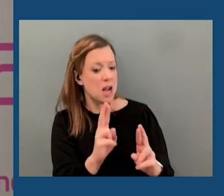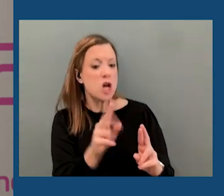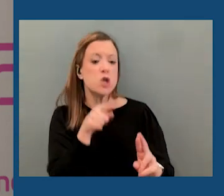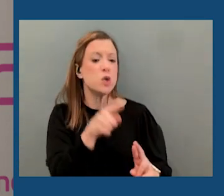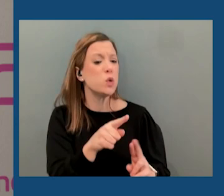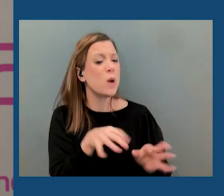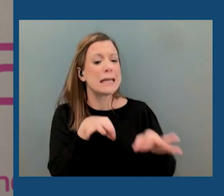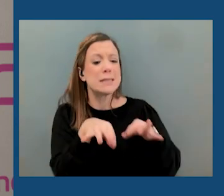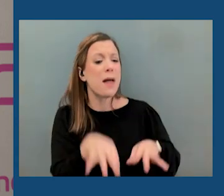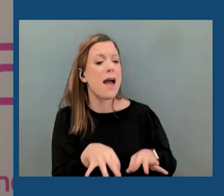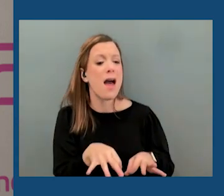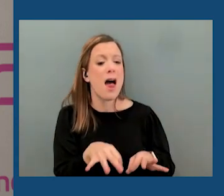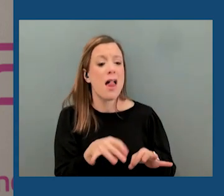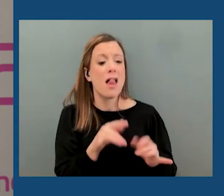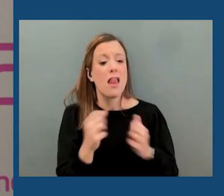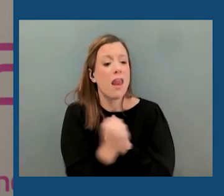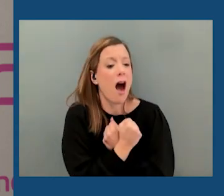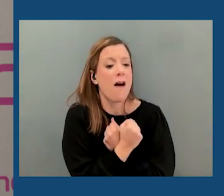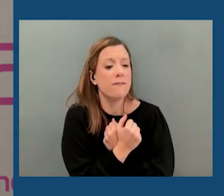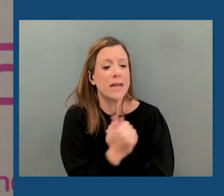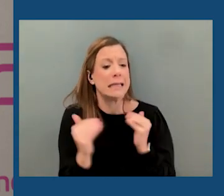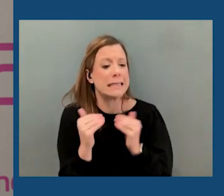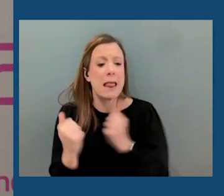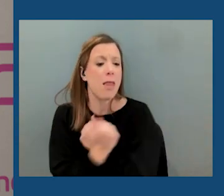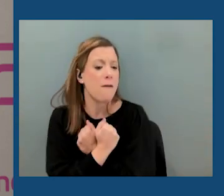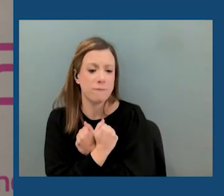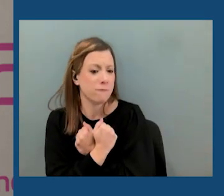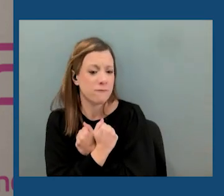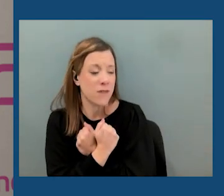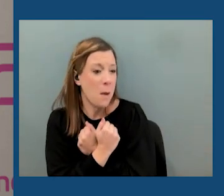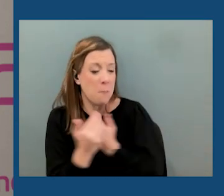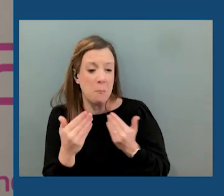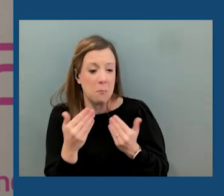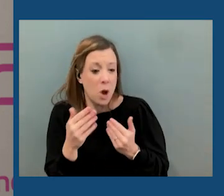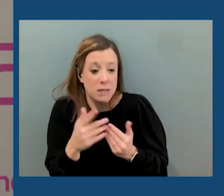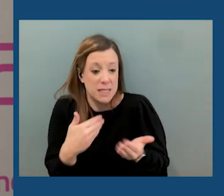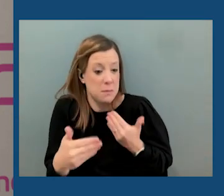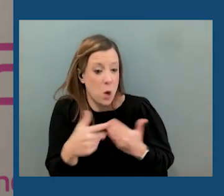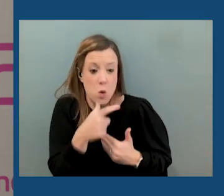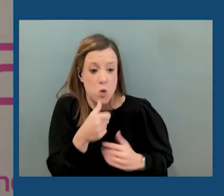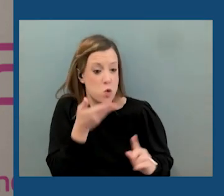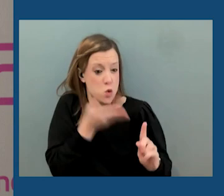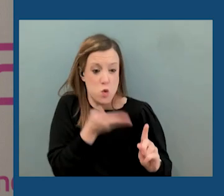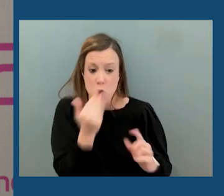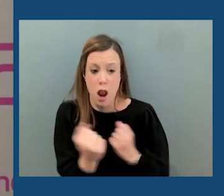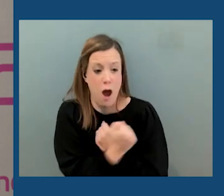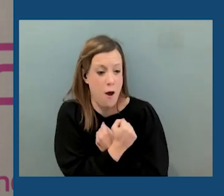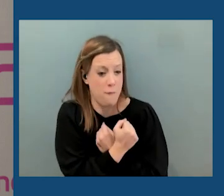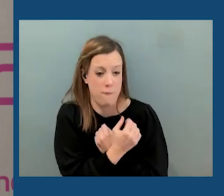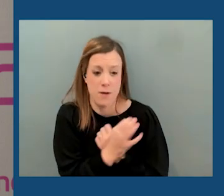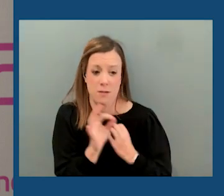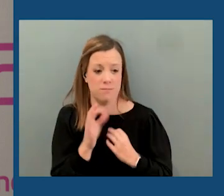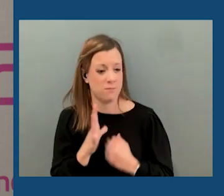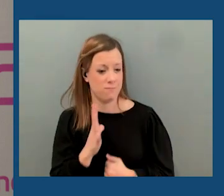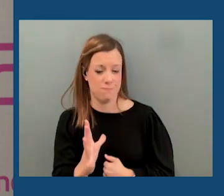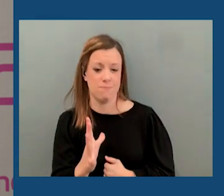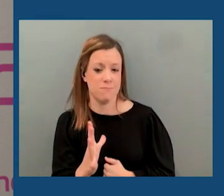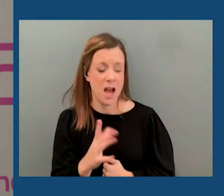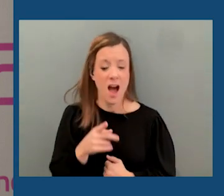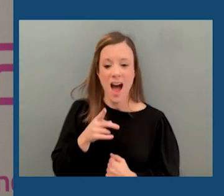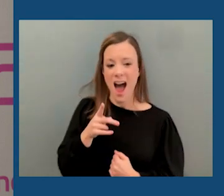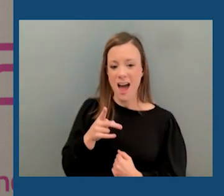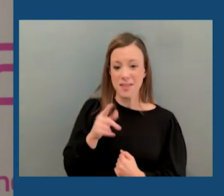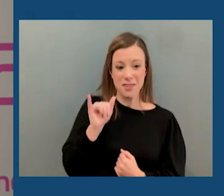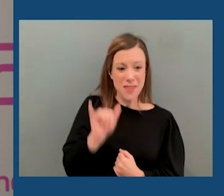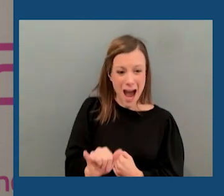just want people to be comfortable being themselves. And that is the beauty of our work and your support. Young